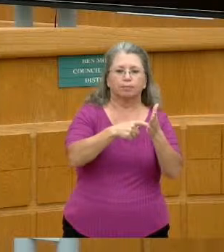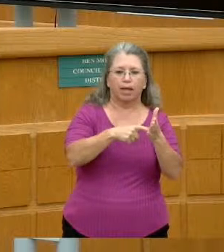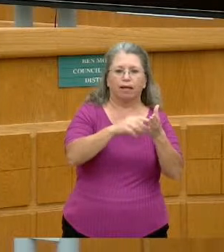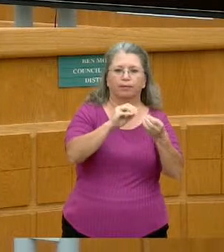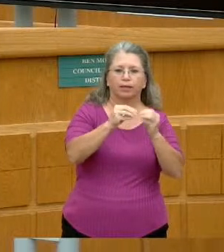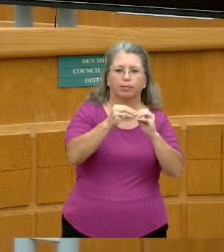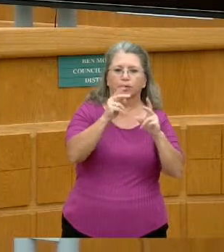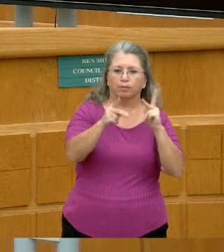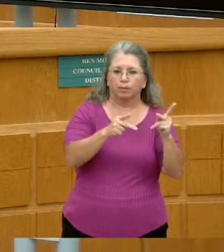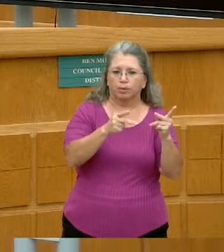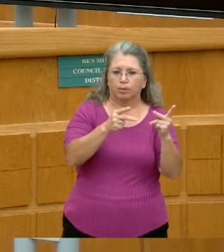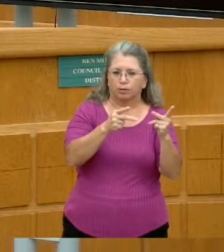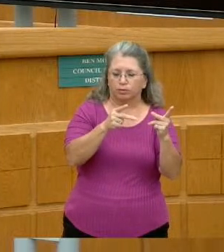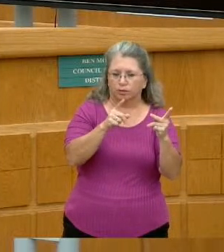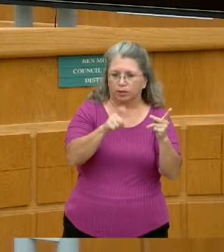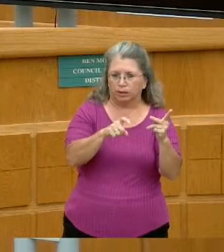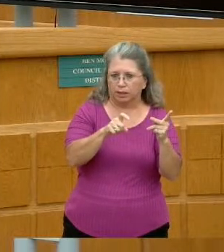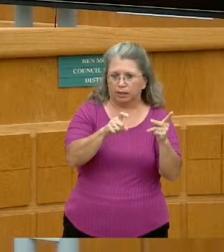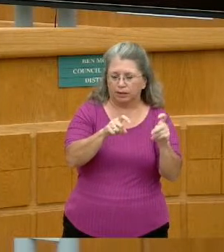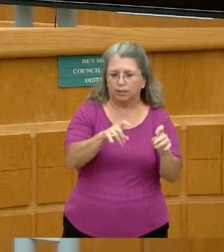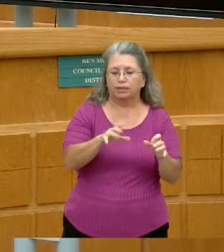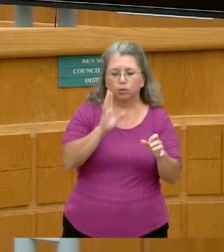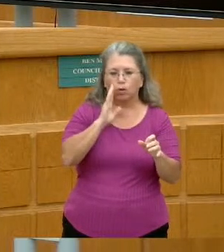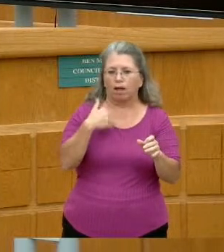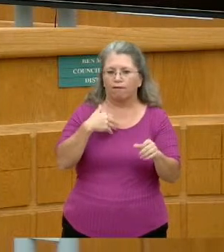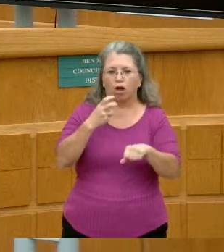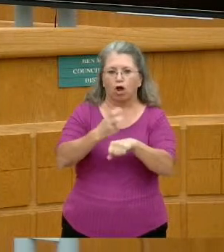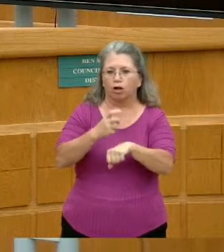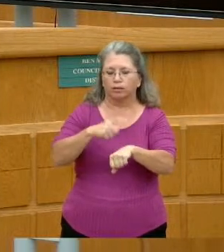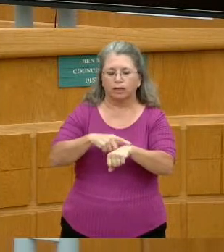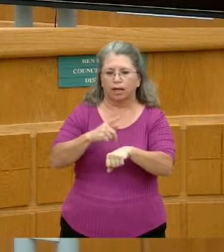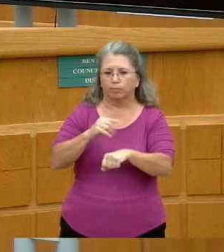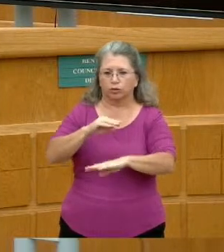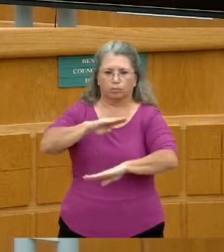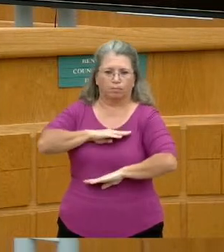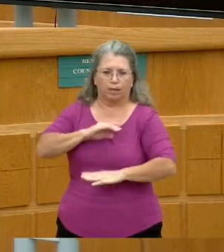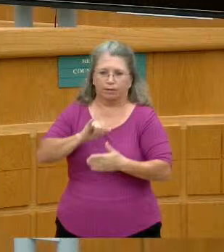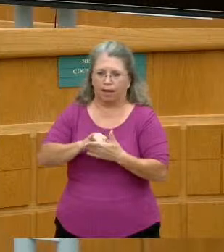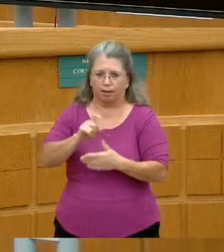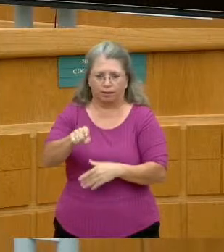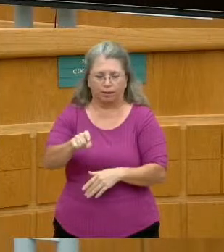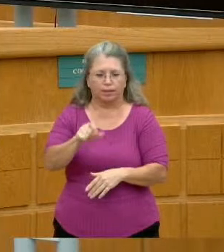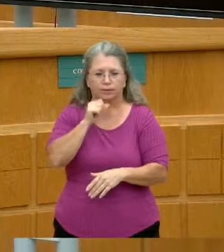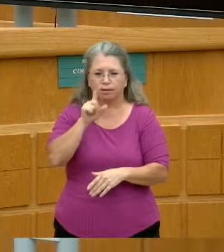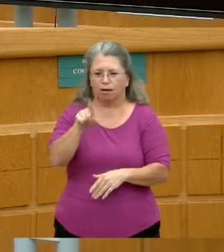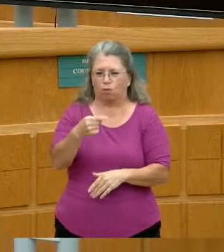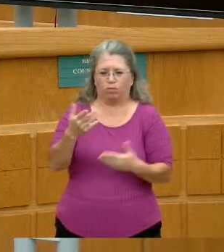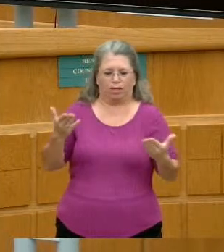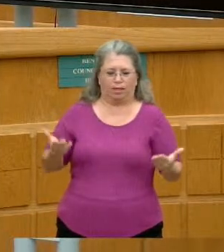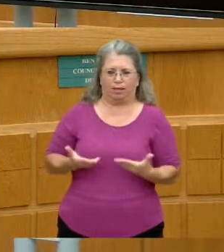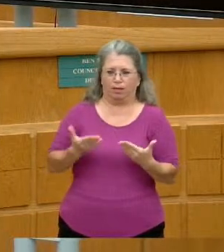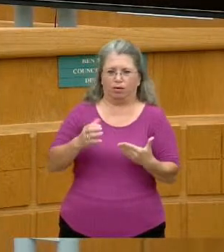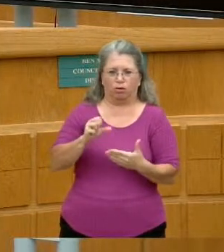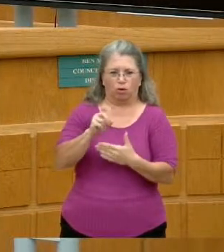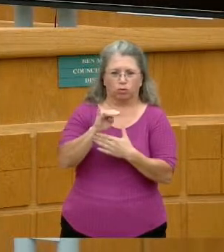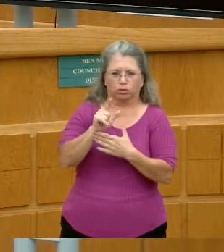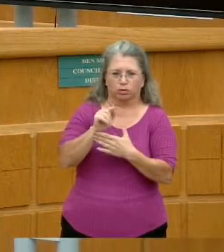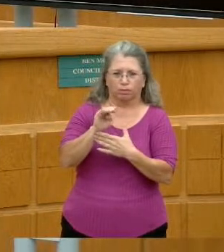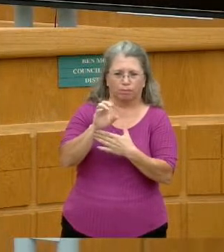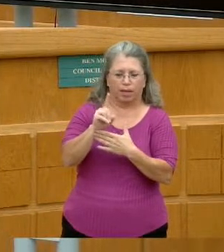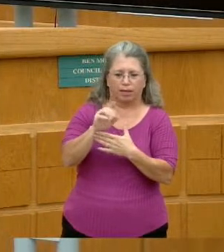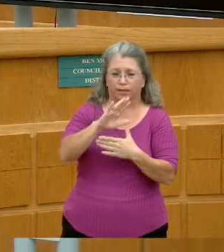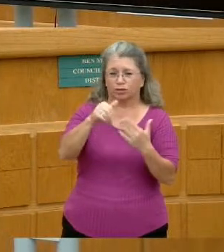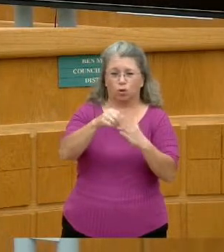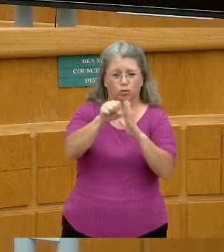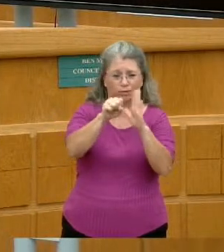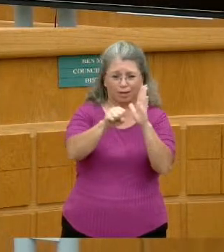would find a hard time to meet that. And so it's not just here in the coastal bend, it's the whole state. And it's not just the